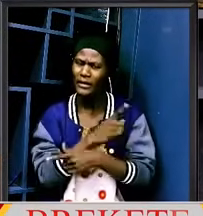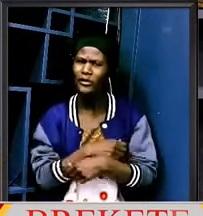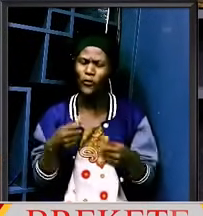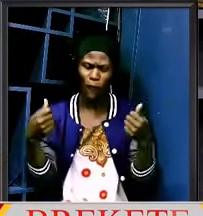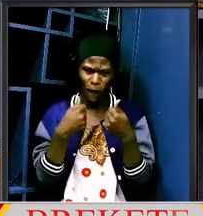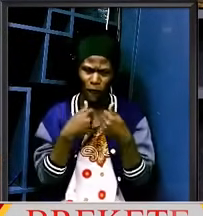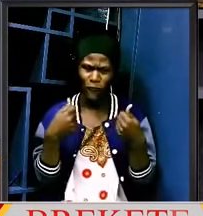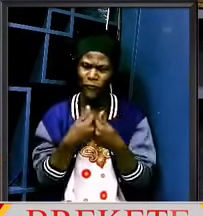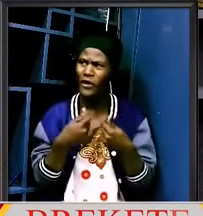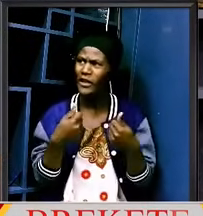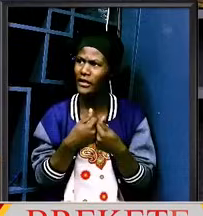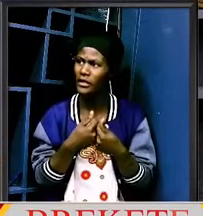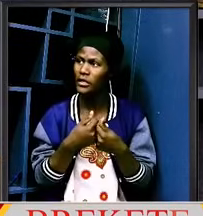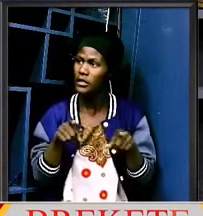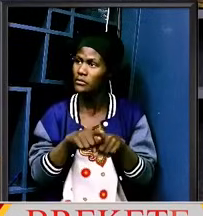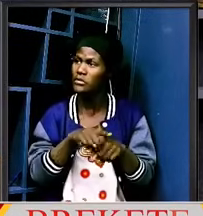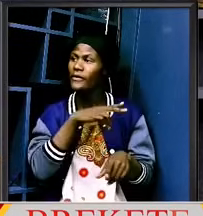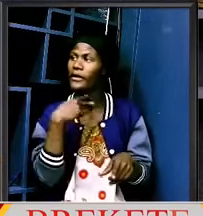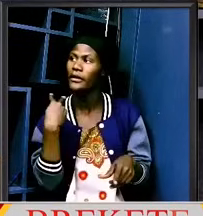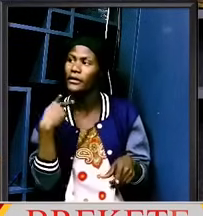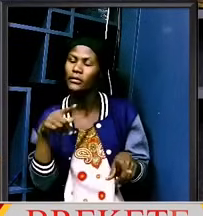will kill each other.